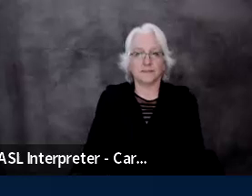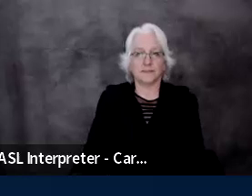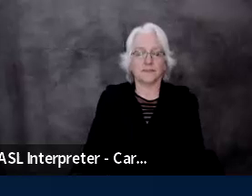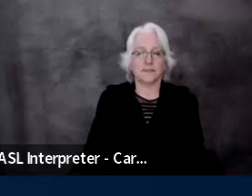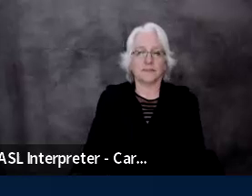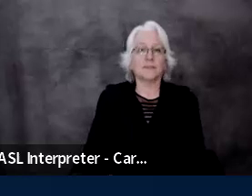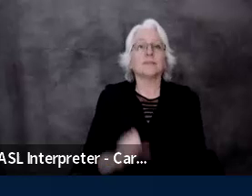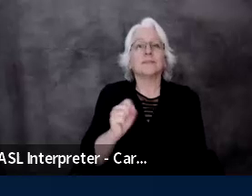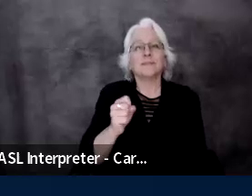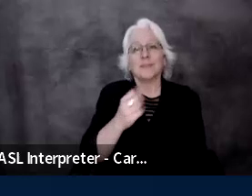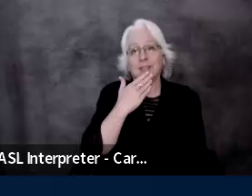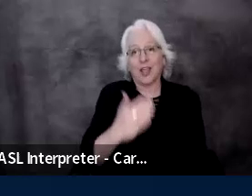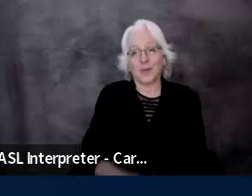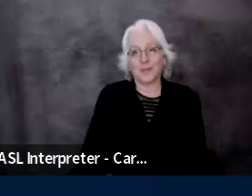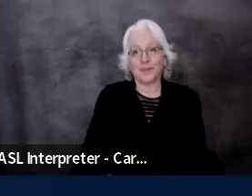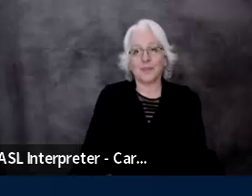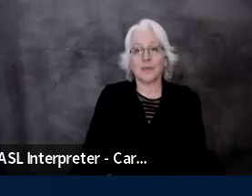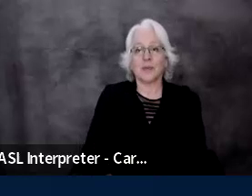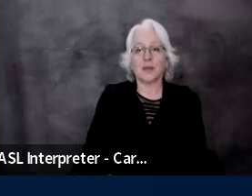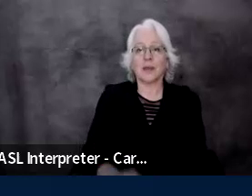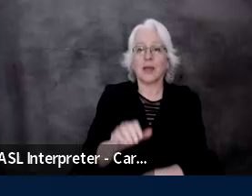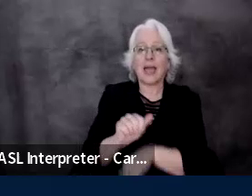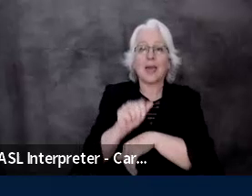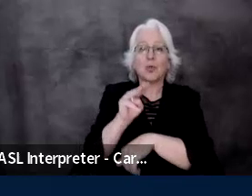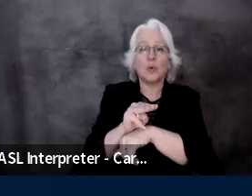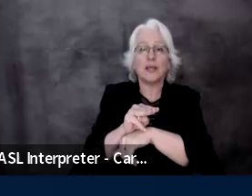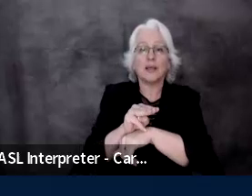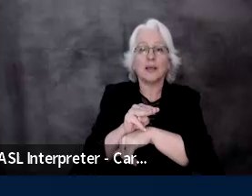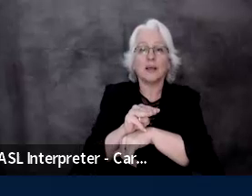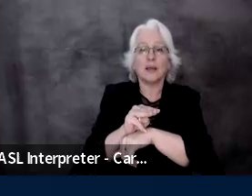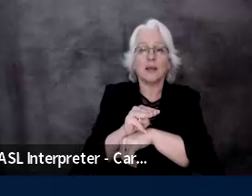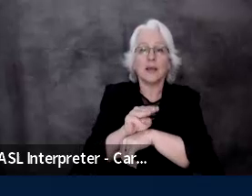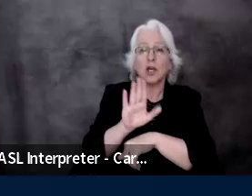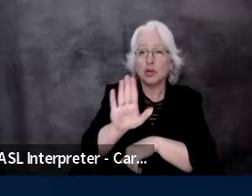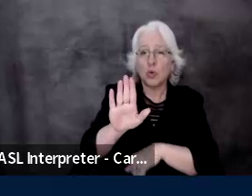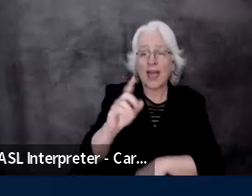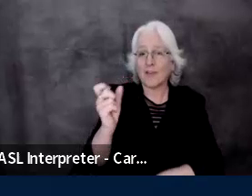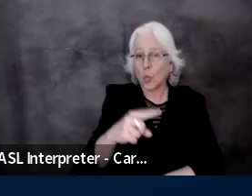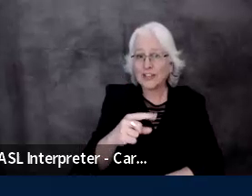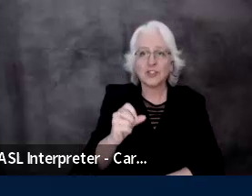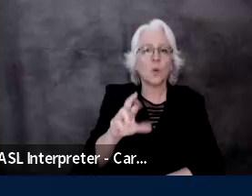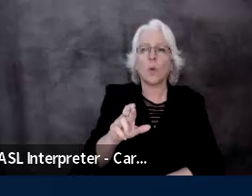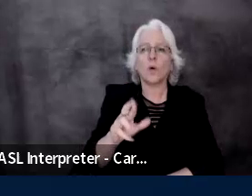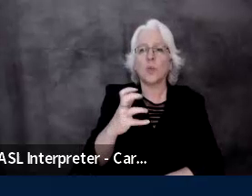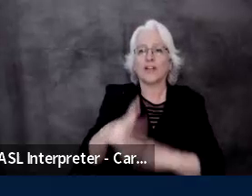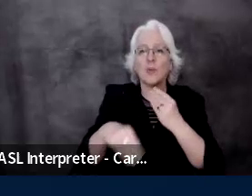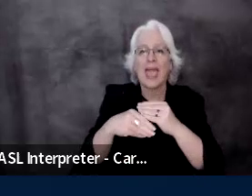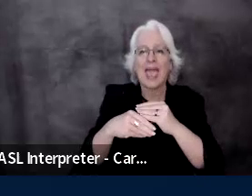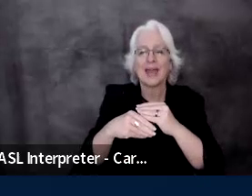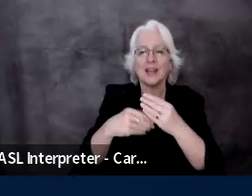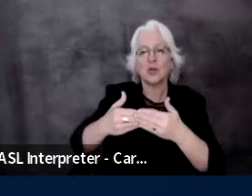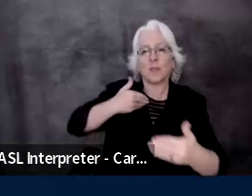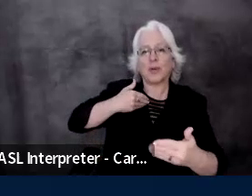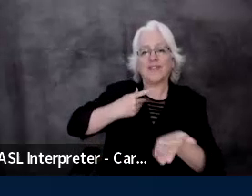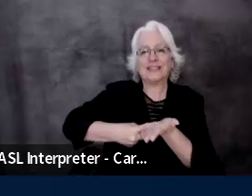Thank you. Anne Marie, I see your hand is up. Do you have a question or would you like to add to that previous